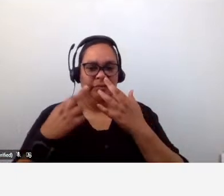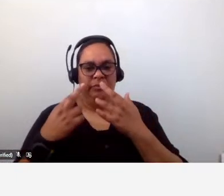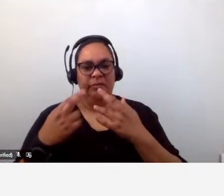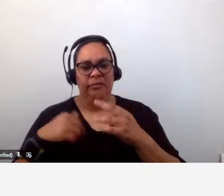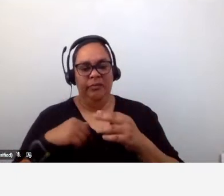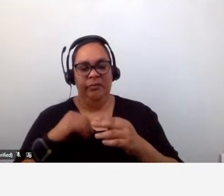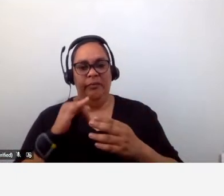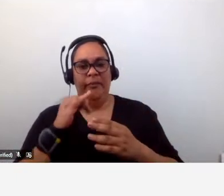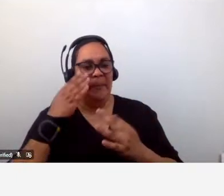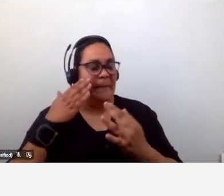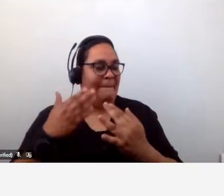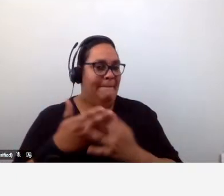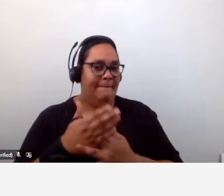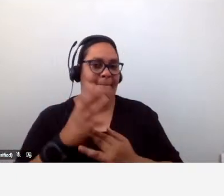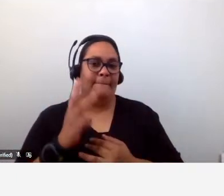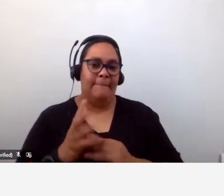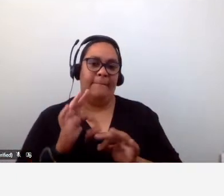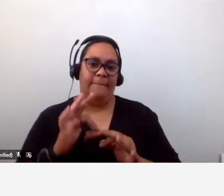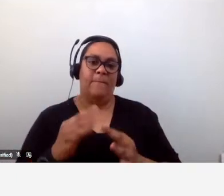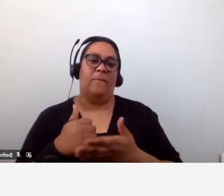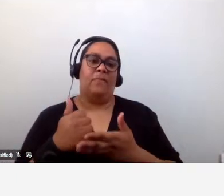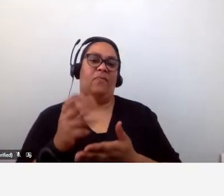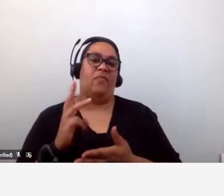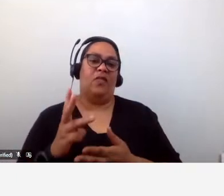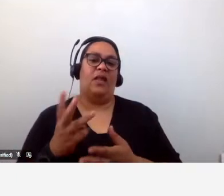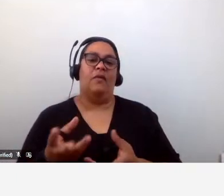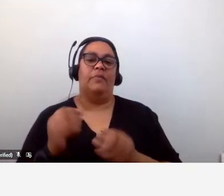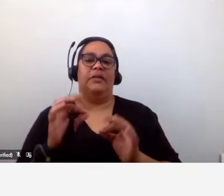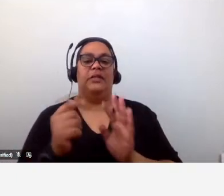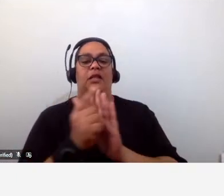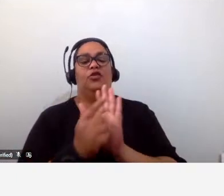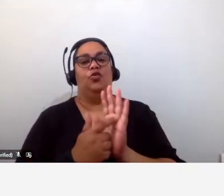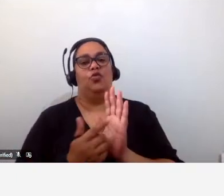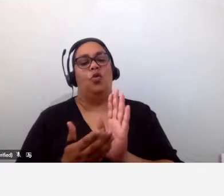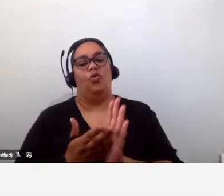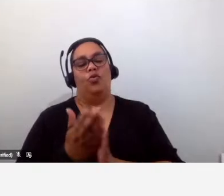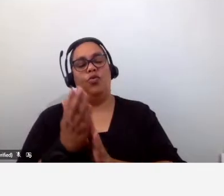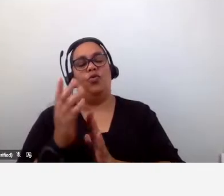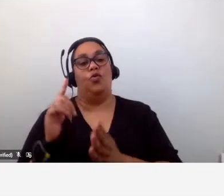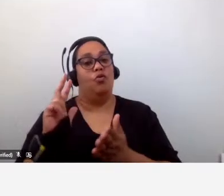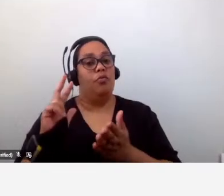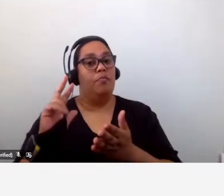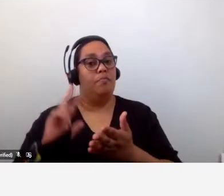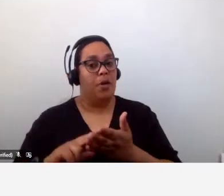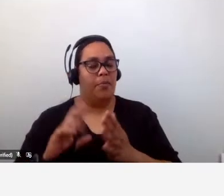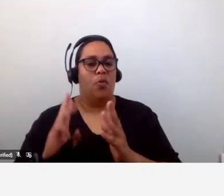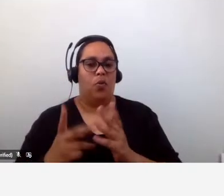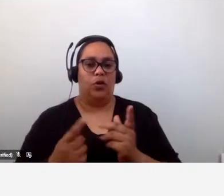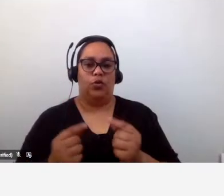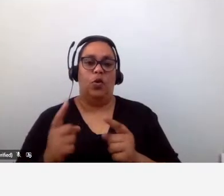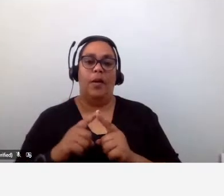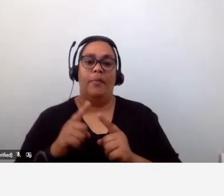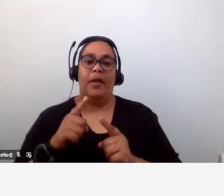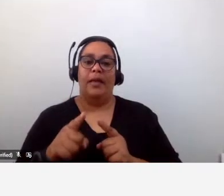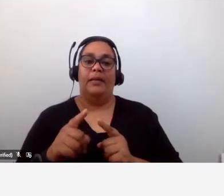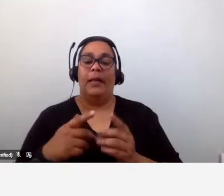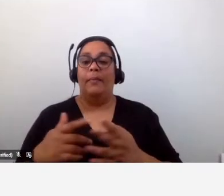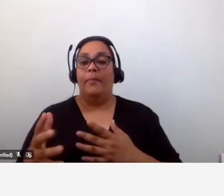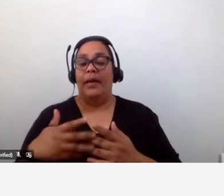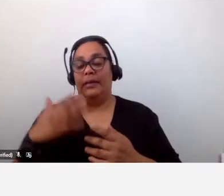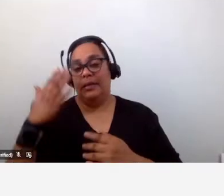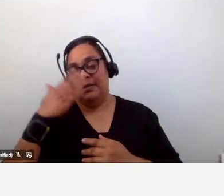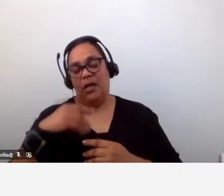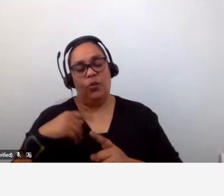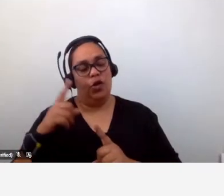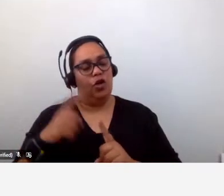our intervention will certainly assist, and getting this legislation through will assist with that. And this bad matter that sadly we